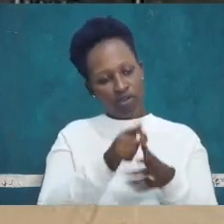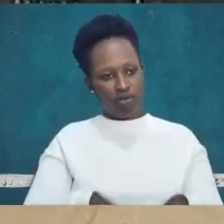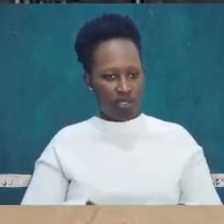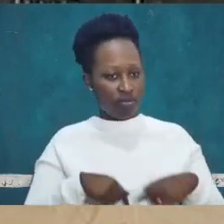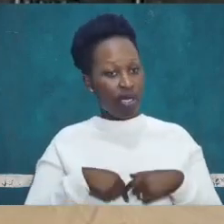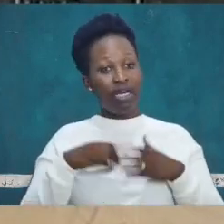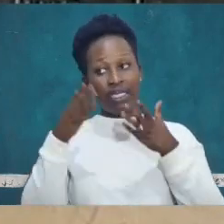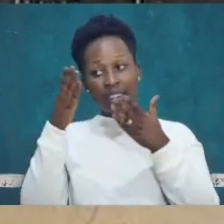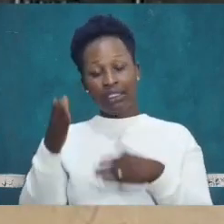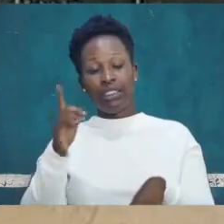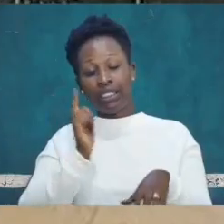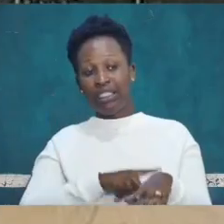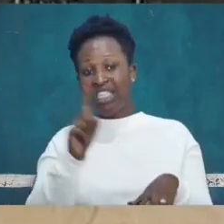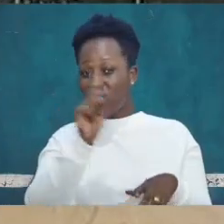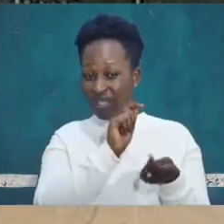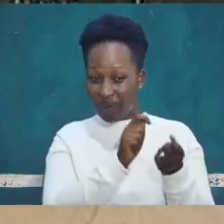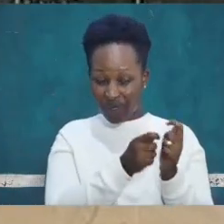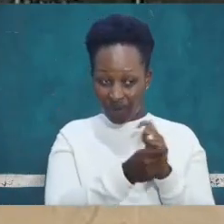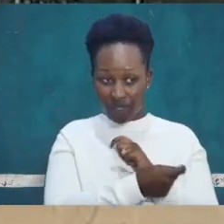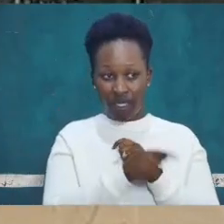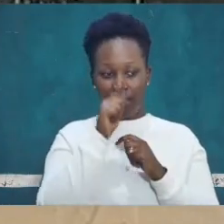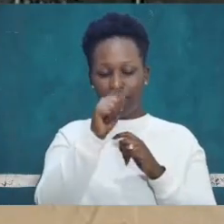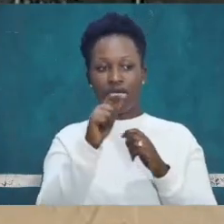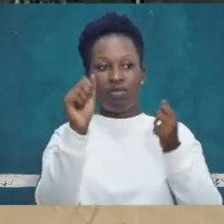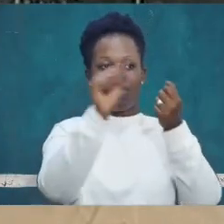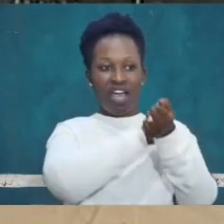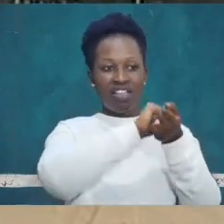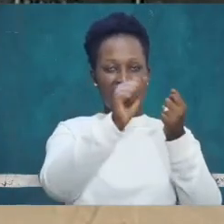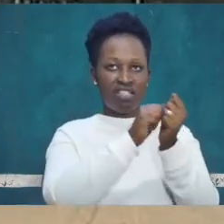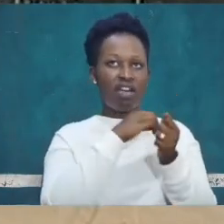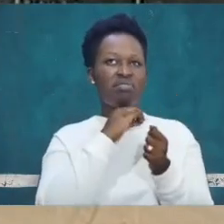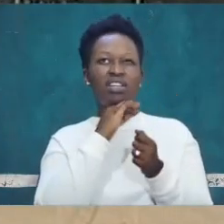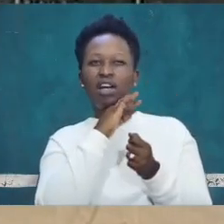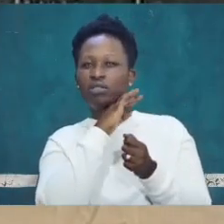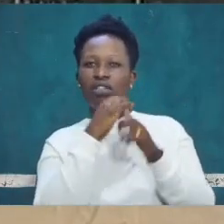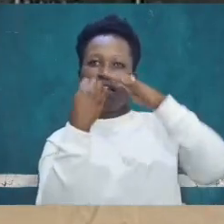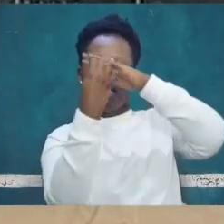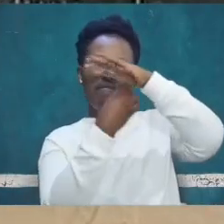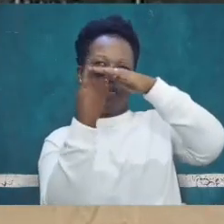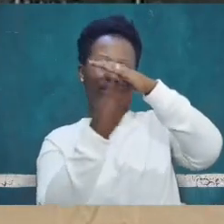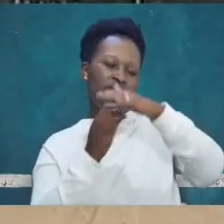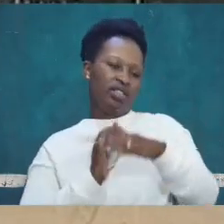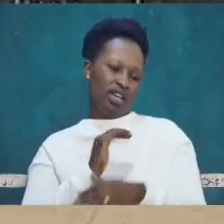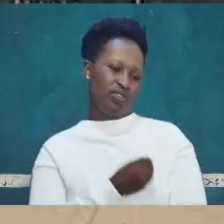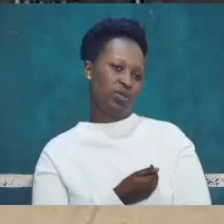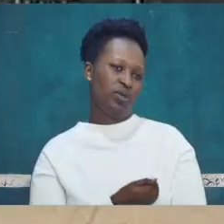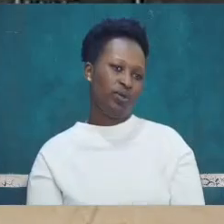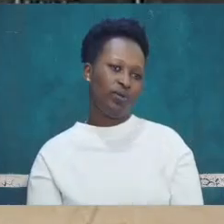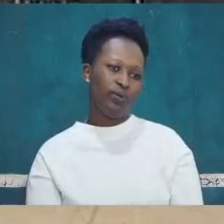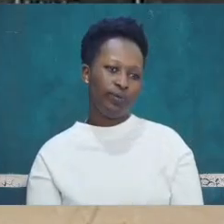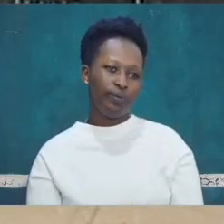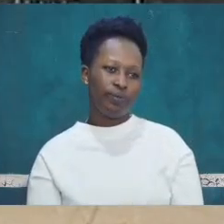these ones, when they don't decompose, they pollute our environment. They pollute our